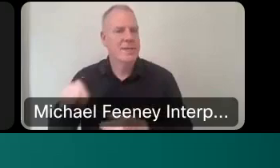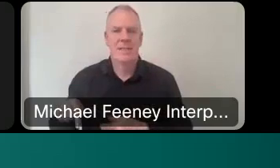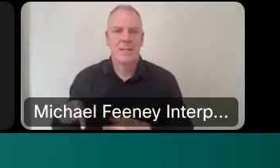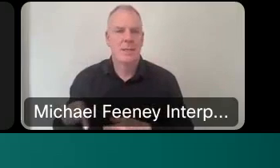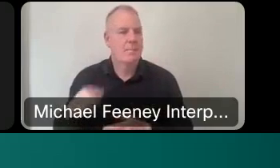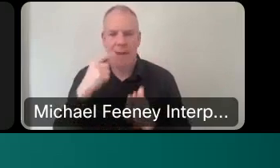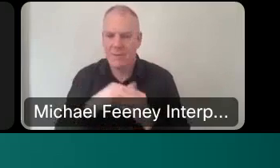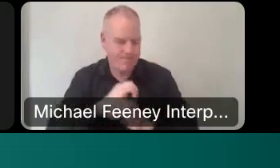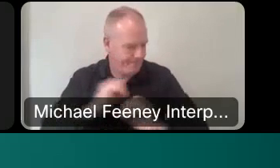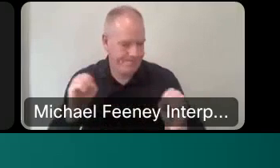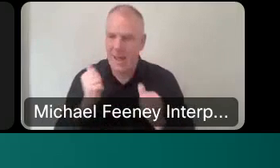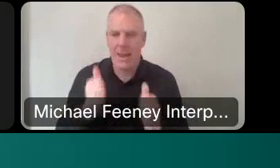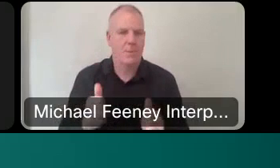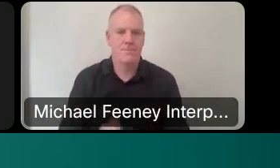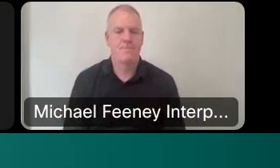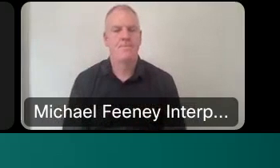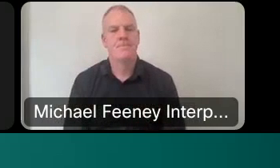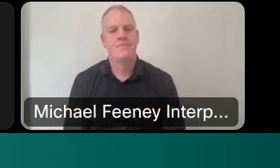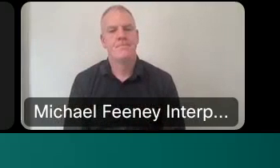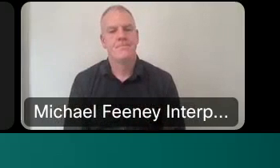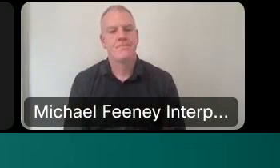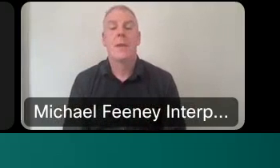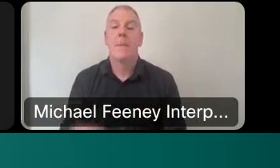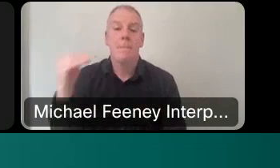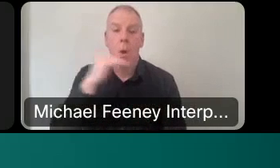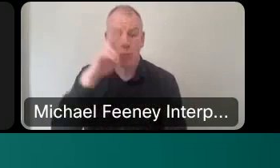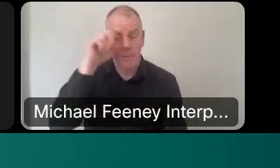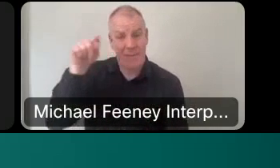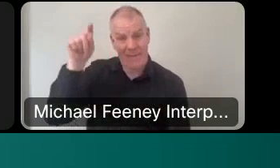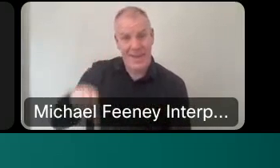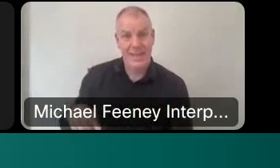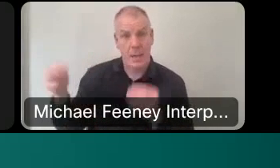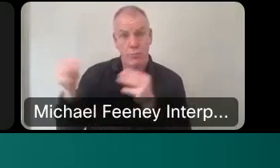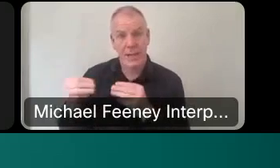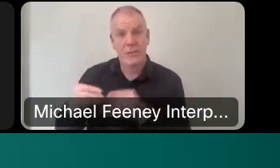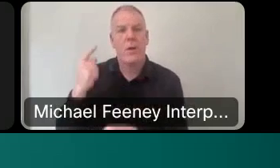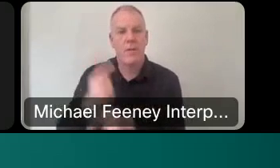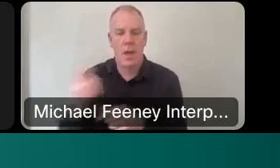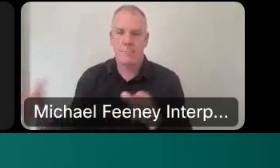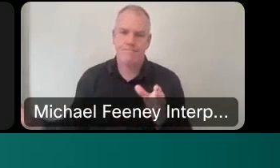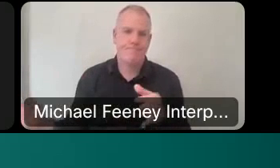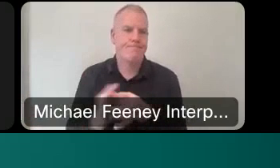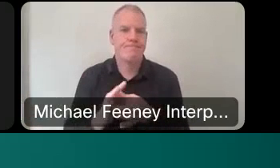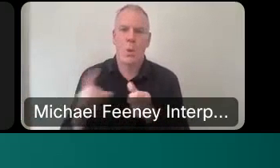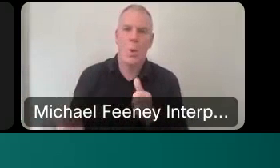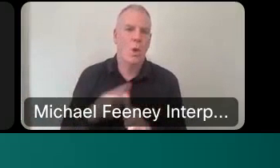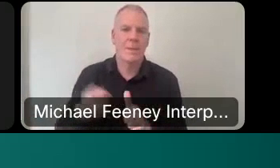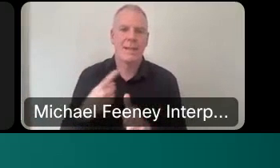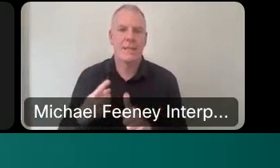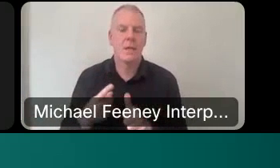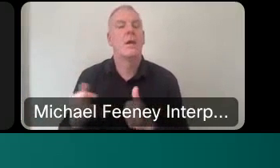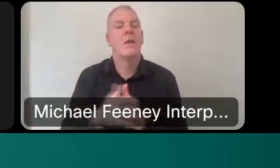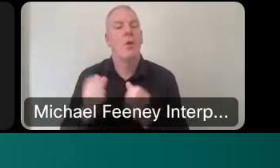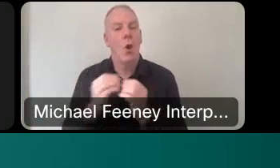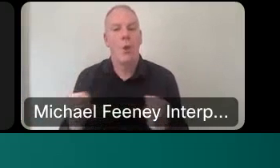as evidence of the same. And it's important to say that these protections will be automatic and apply when open disclosure